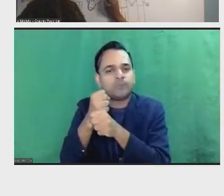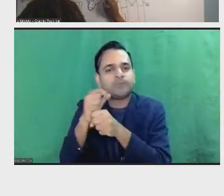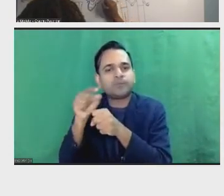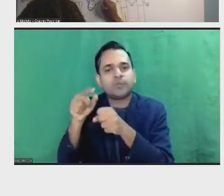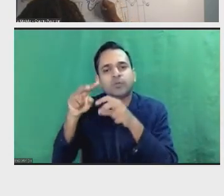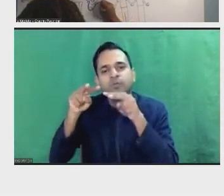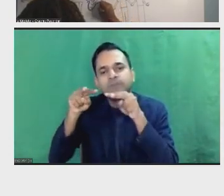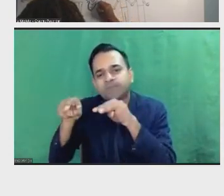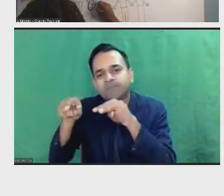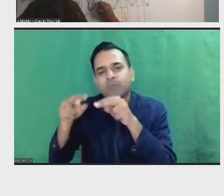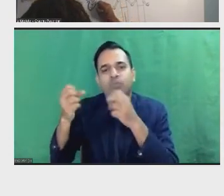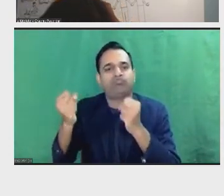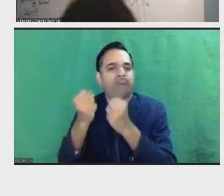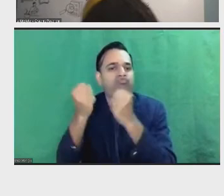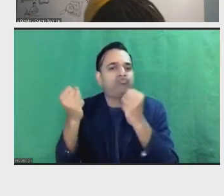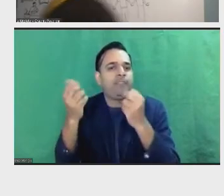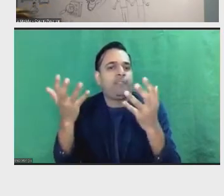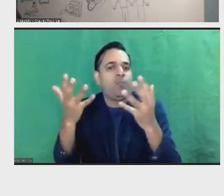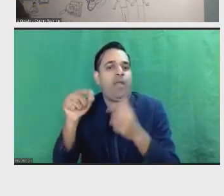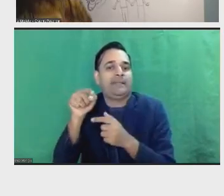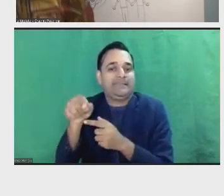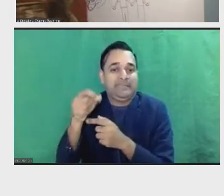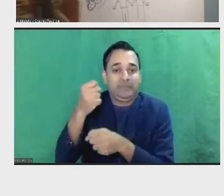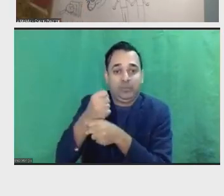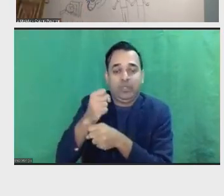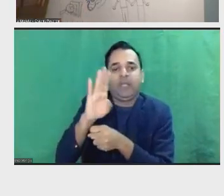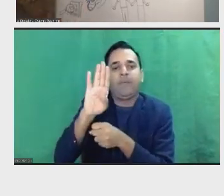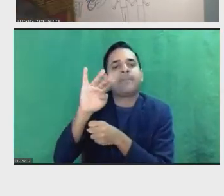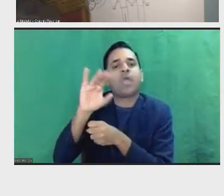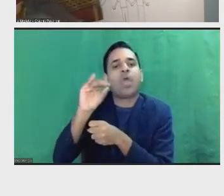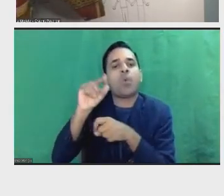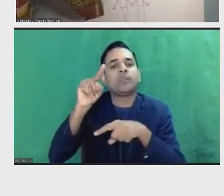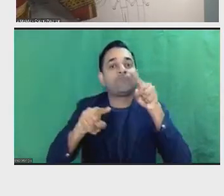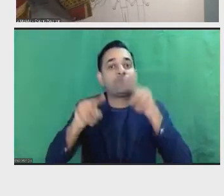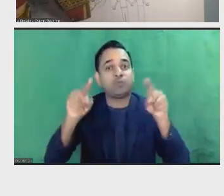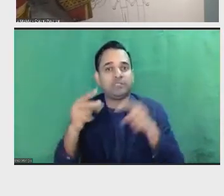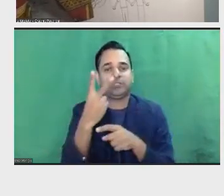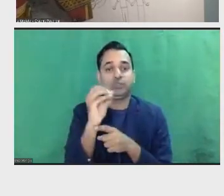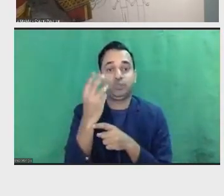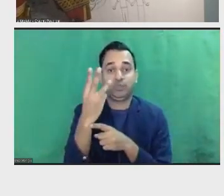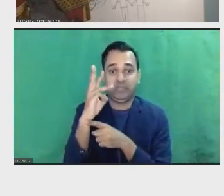2023. And during that time, the entry points for this